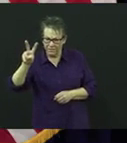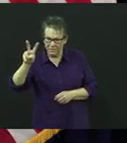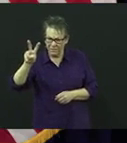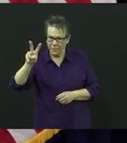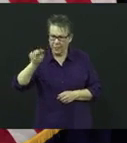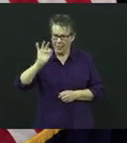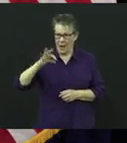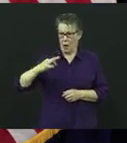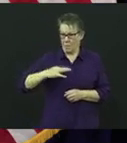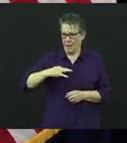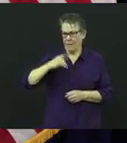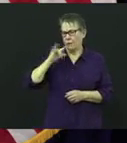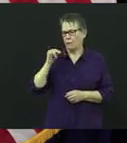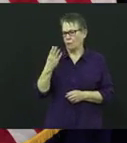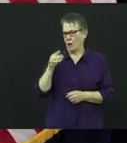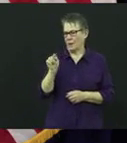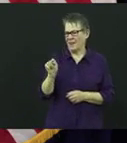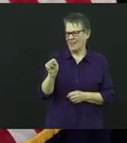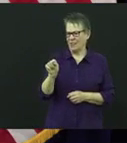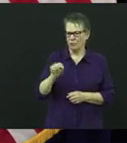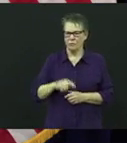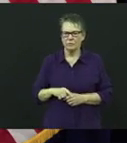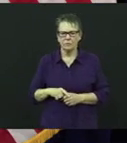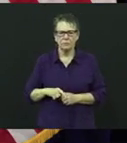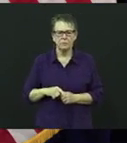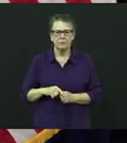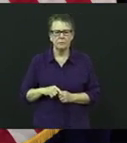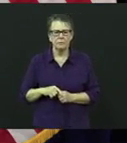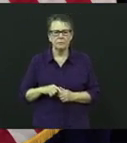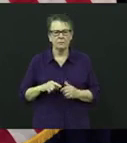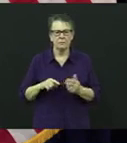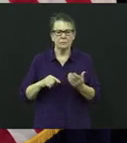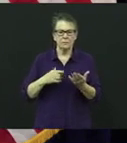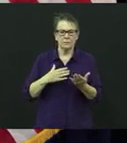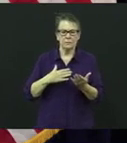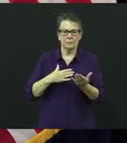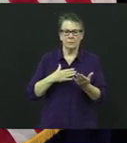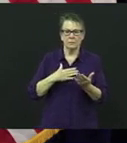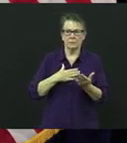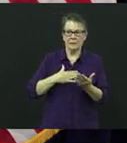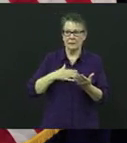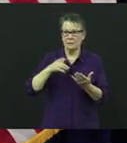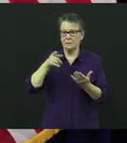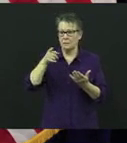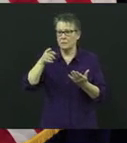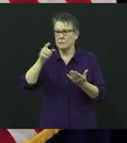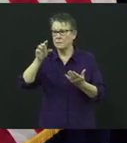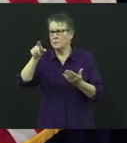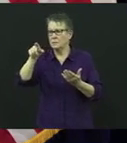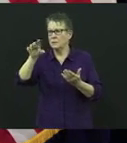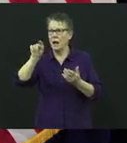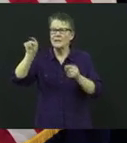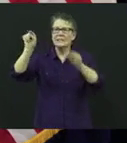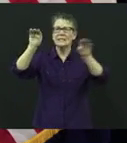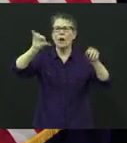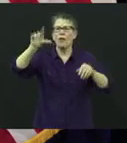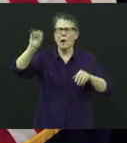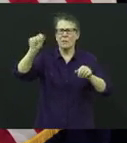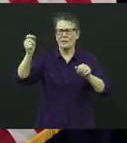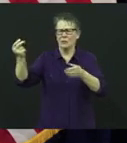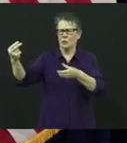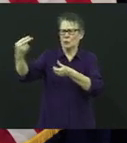site to have your openings posted there. Certainly, our unemployment insurance system is an important safety net